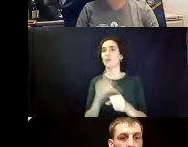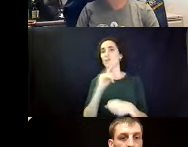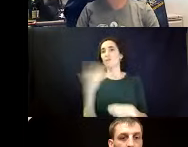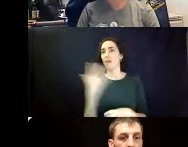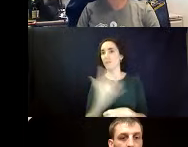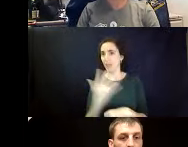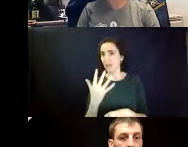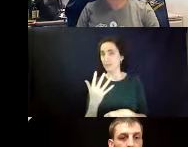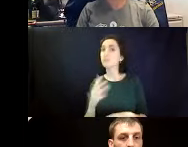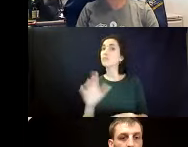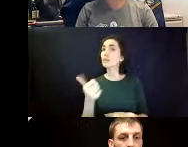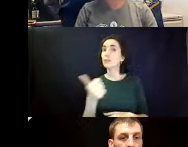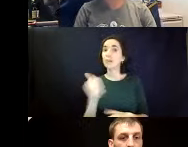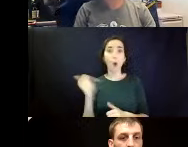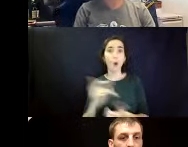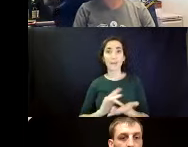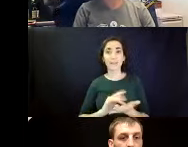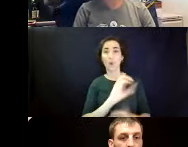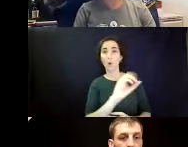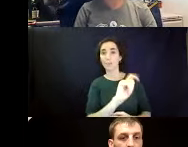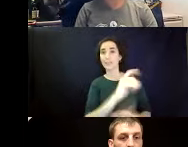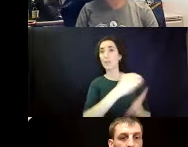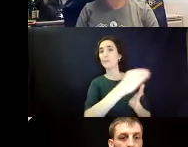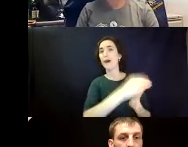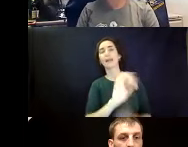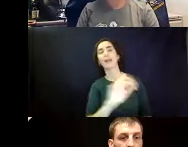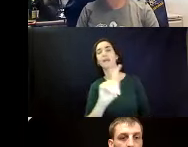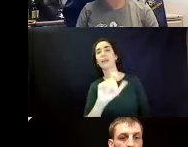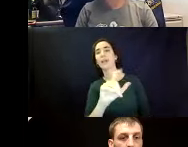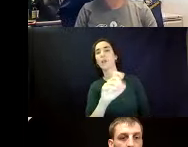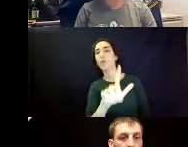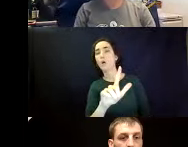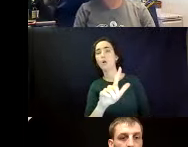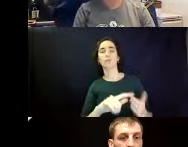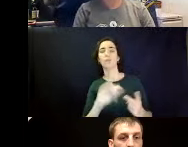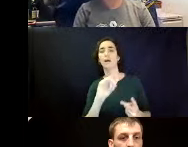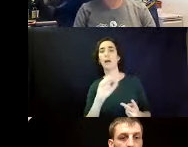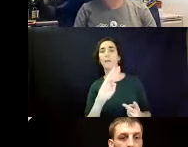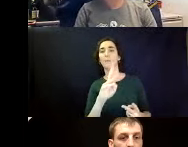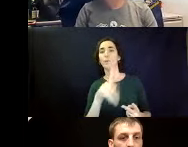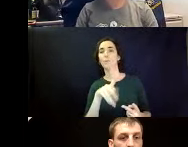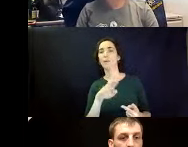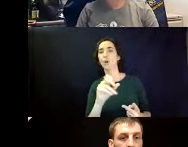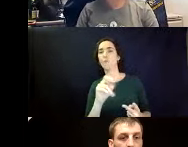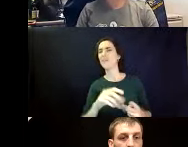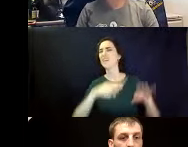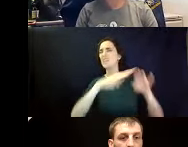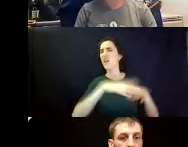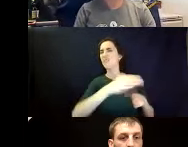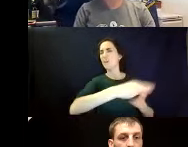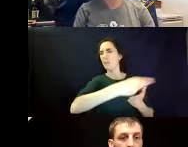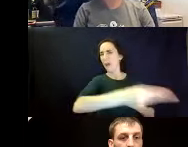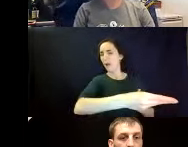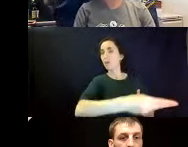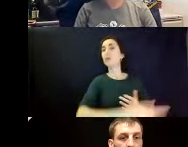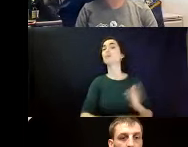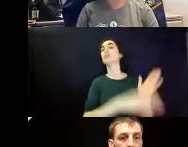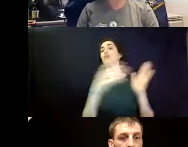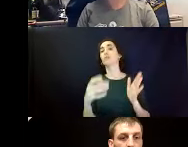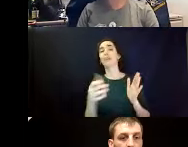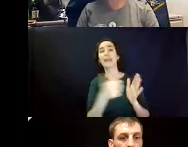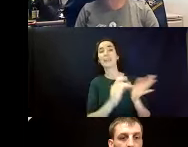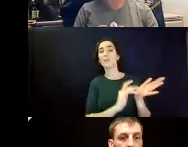over-the-counter medications. If you're going to need Tylenol, ibuprofen, any over-the-counter medicines